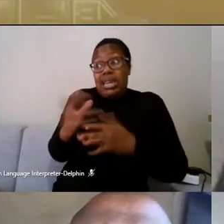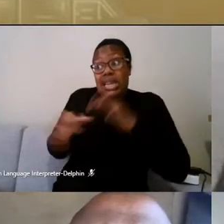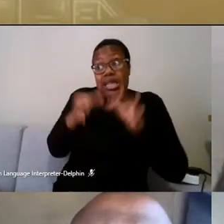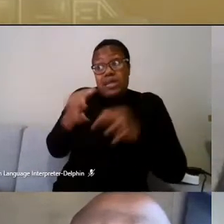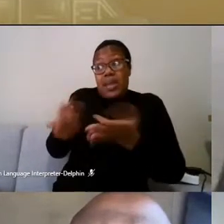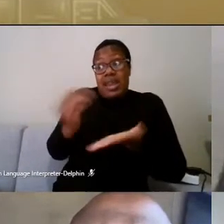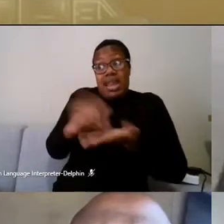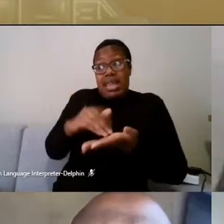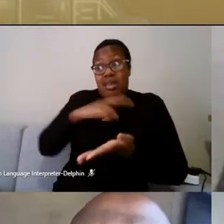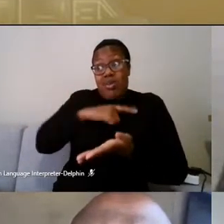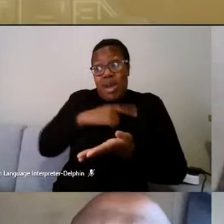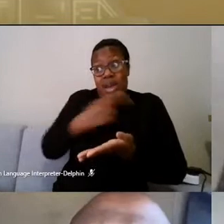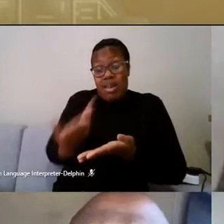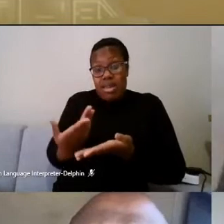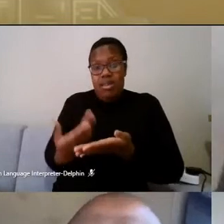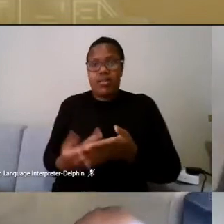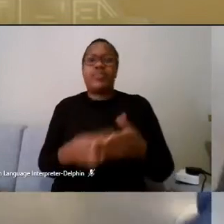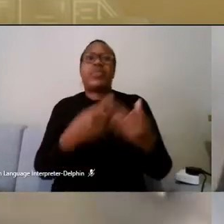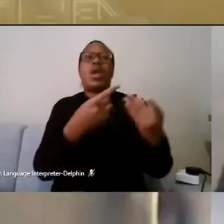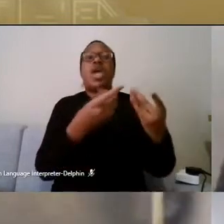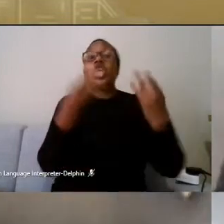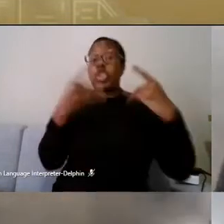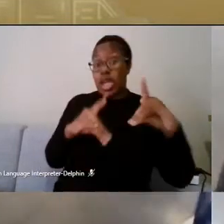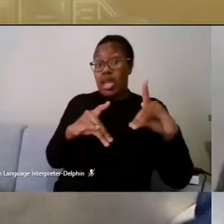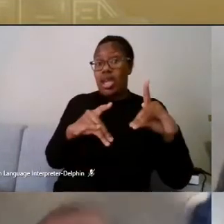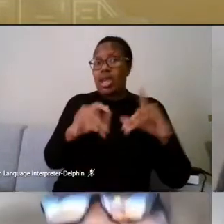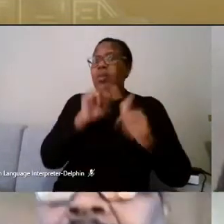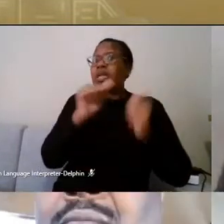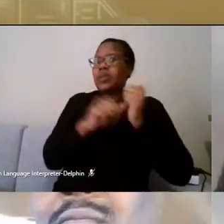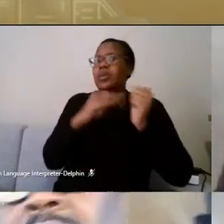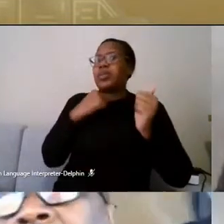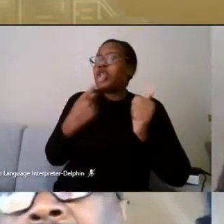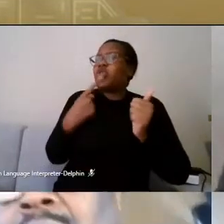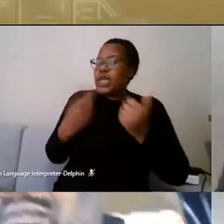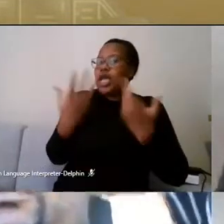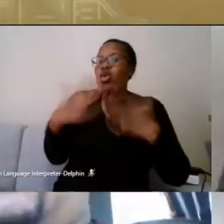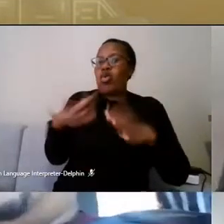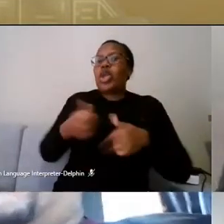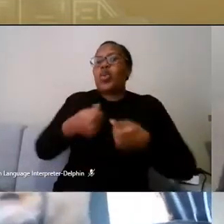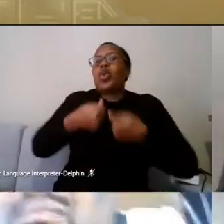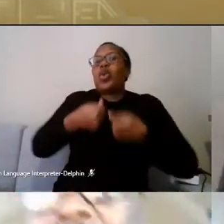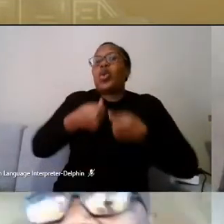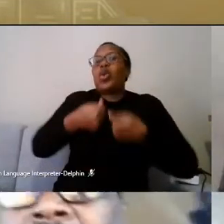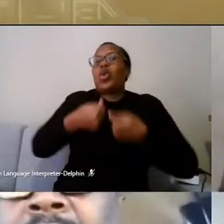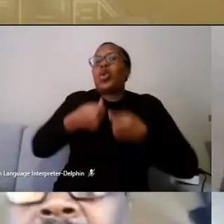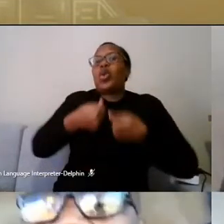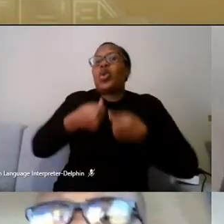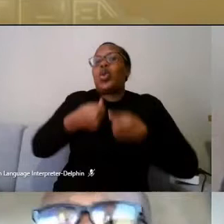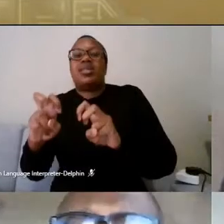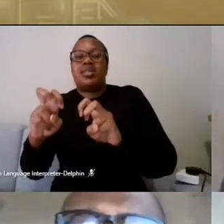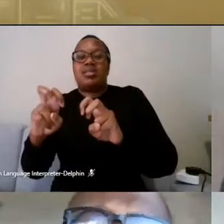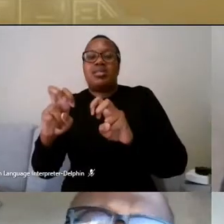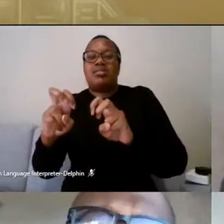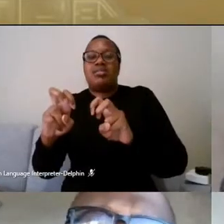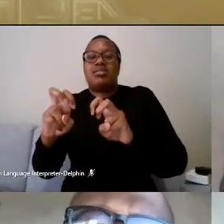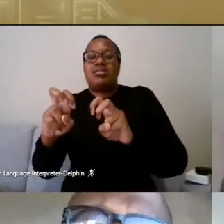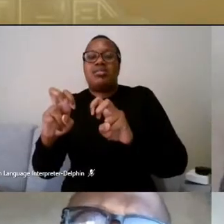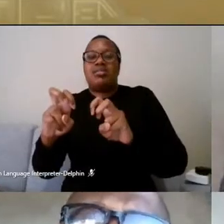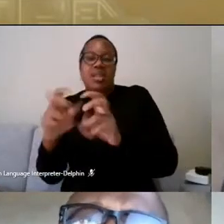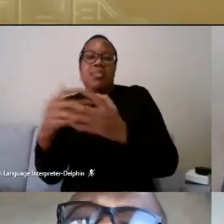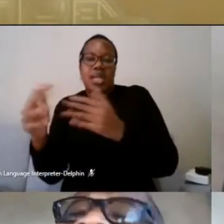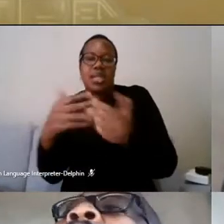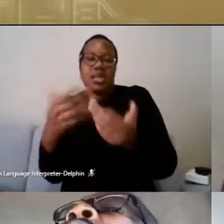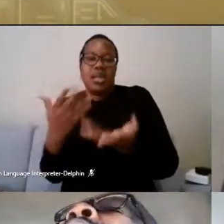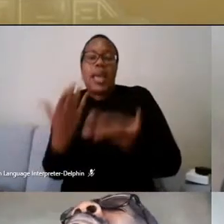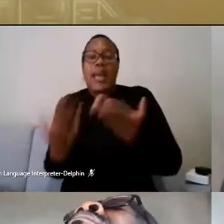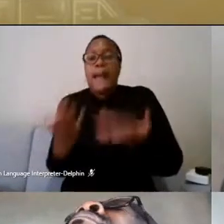Maybe, Deputy Minister, you did indicate that you will go back and investigate and look into the matter. Perhaps this is